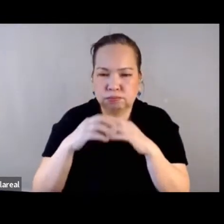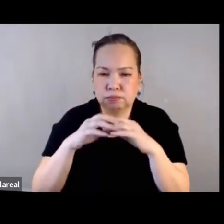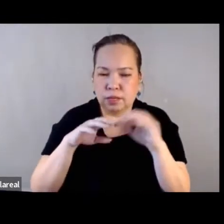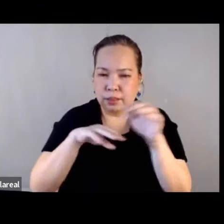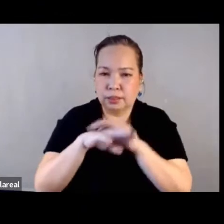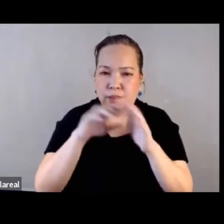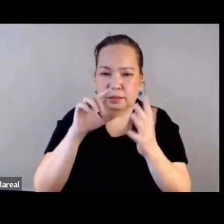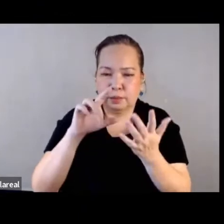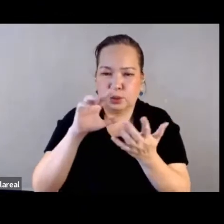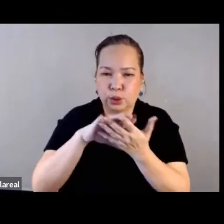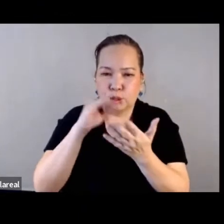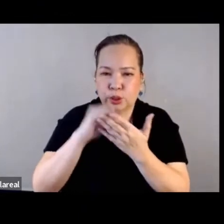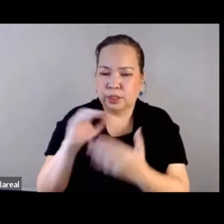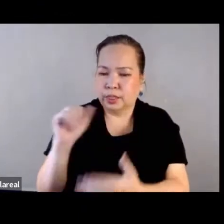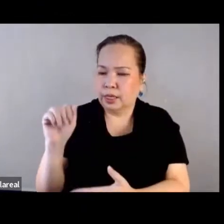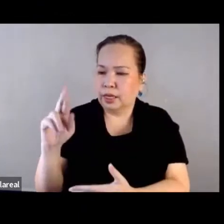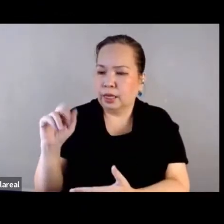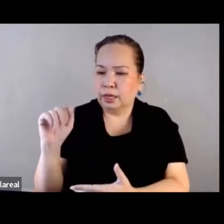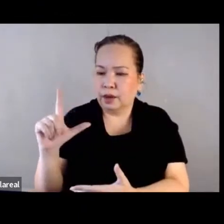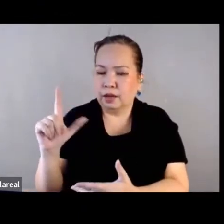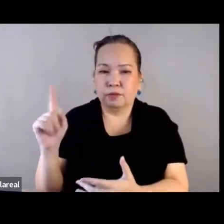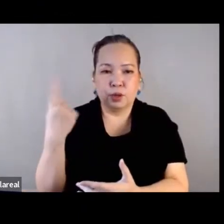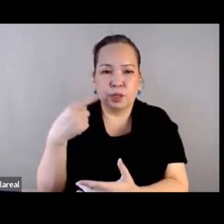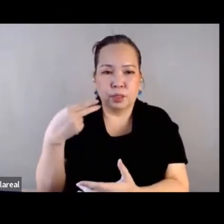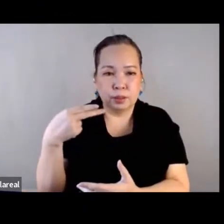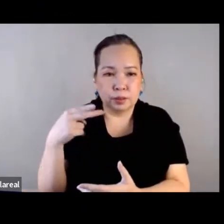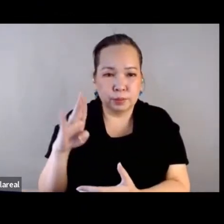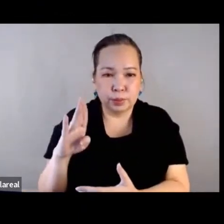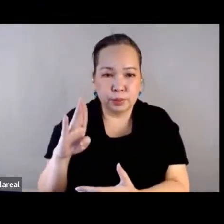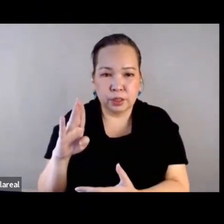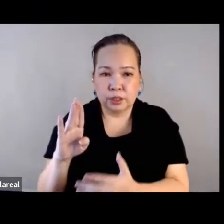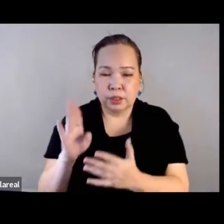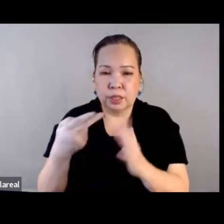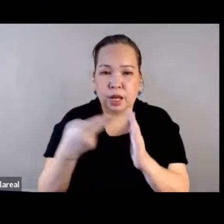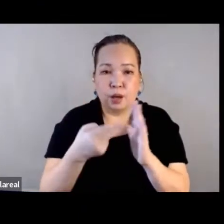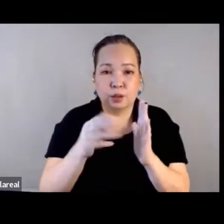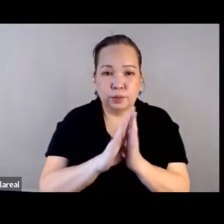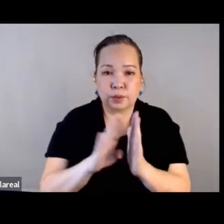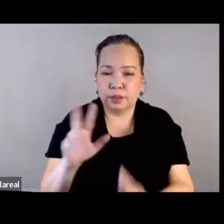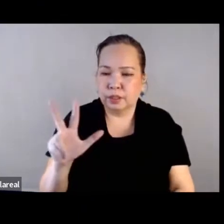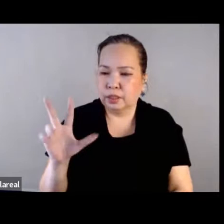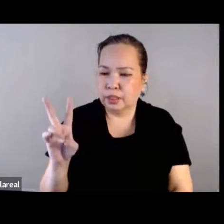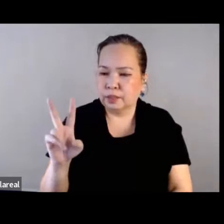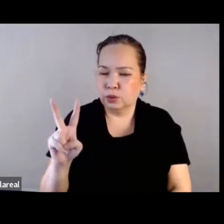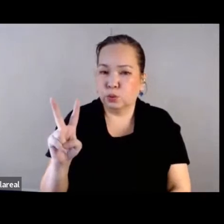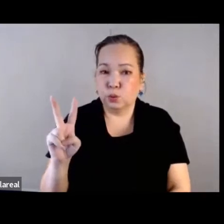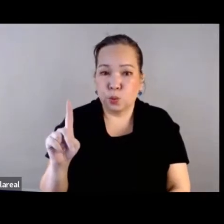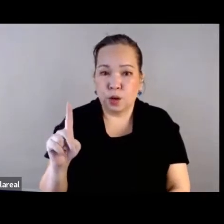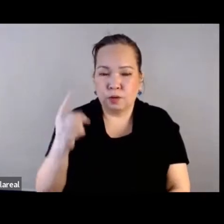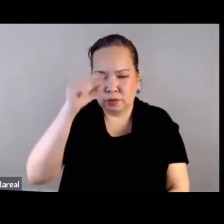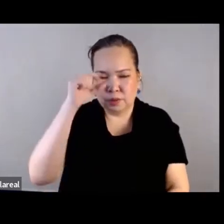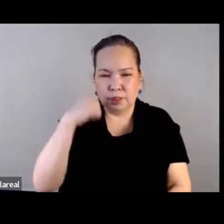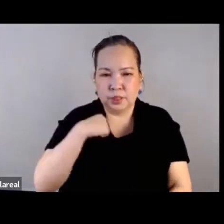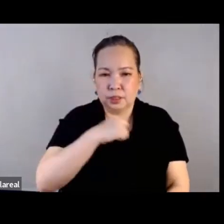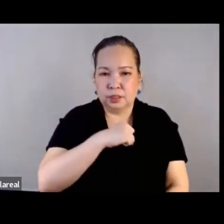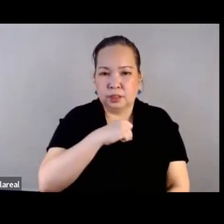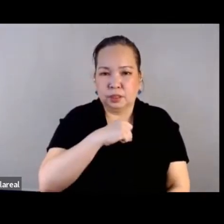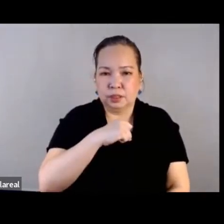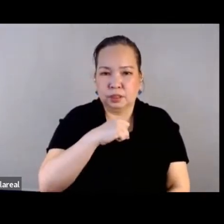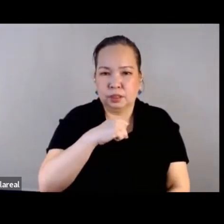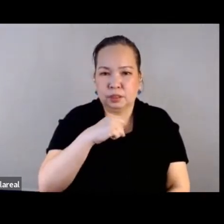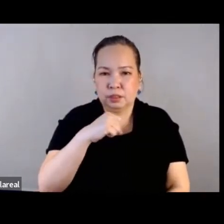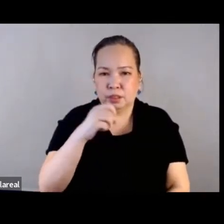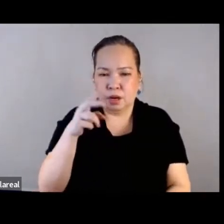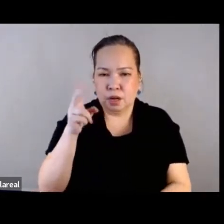number 3721 by the Honorable Gatchalian. I have spoken to the Honorable Gatchalian yesterday. He sent a letter